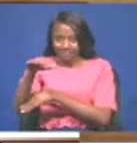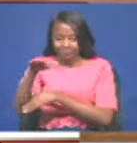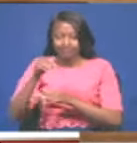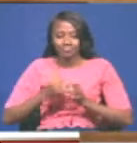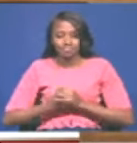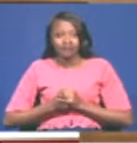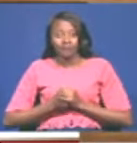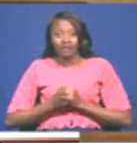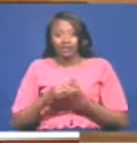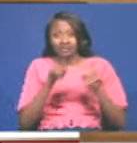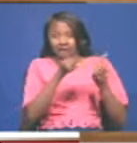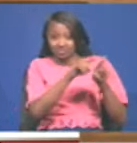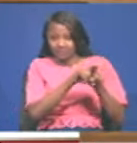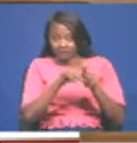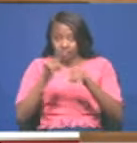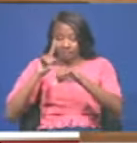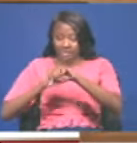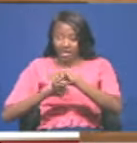He will facilitate